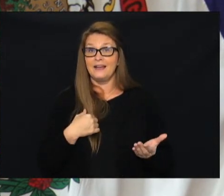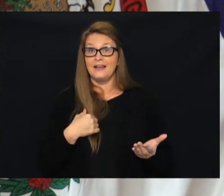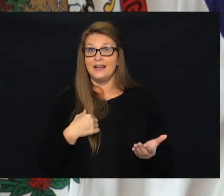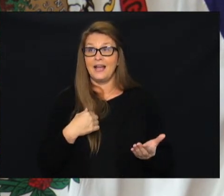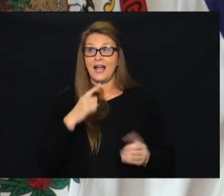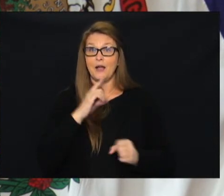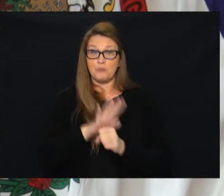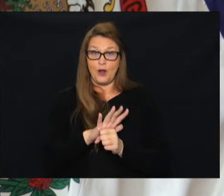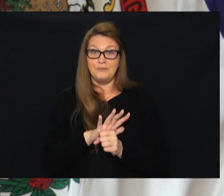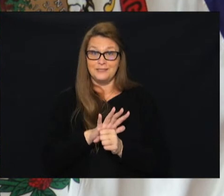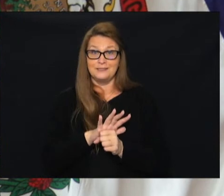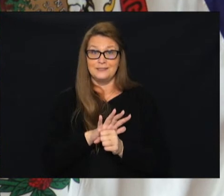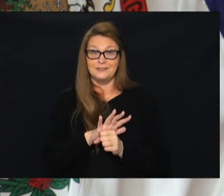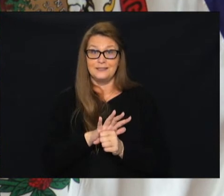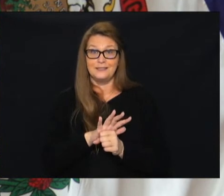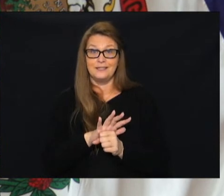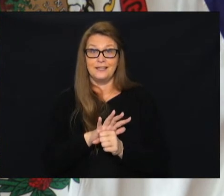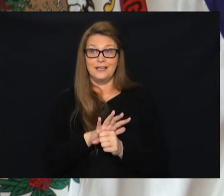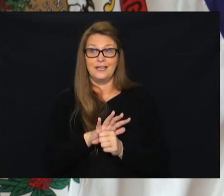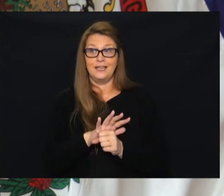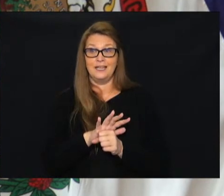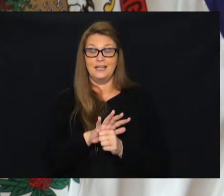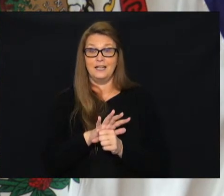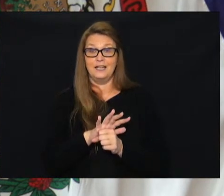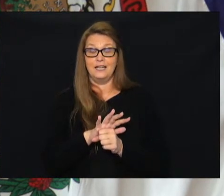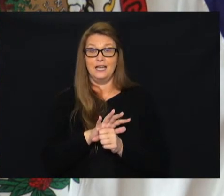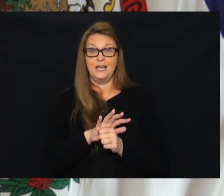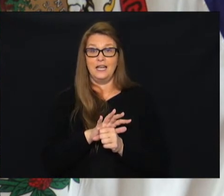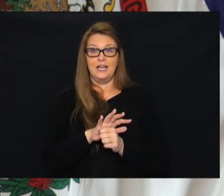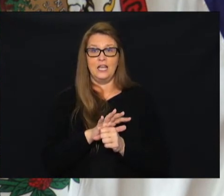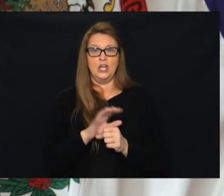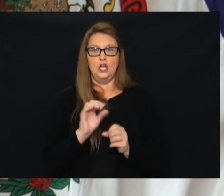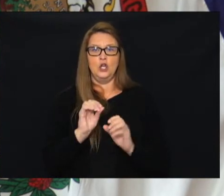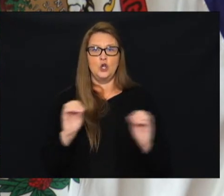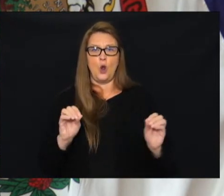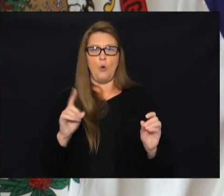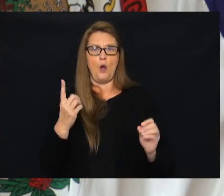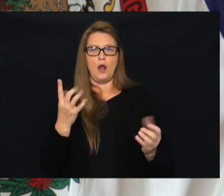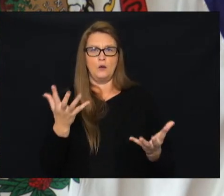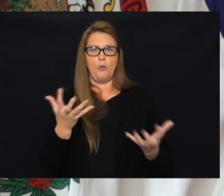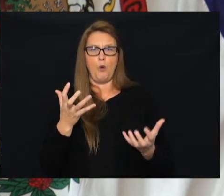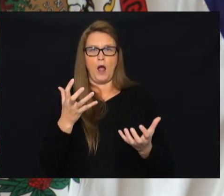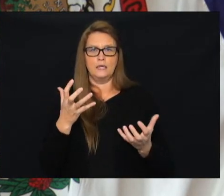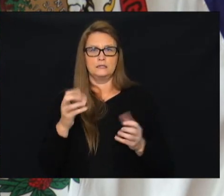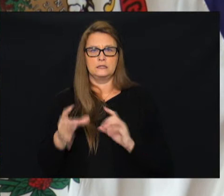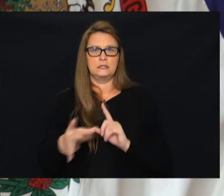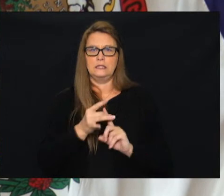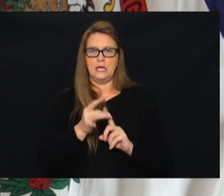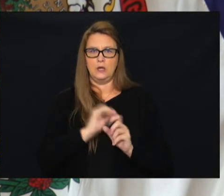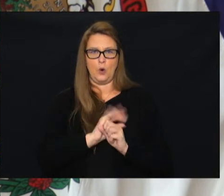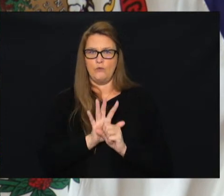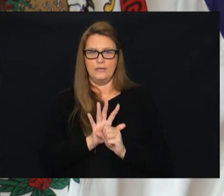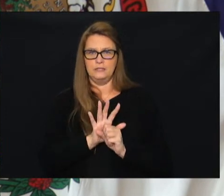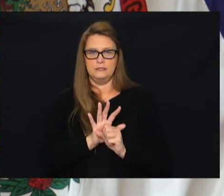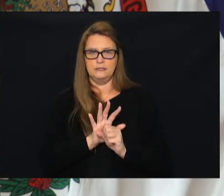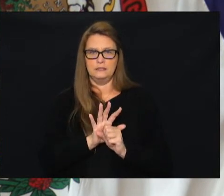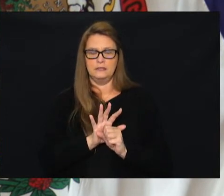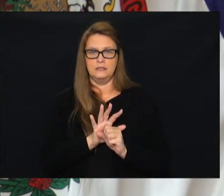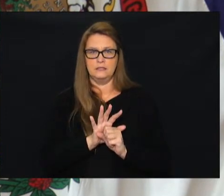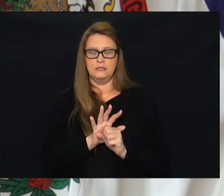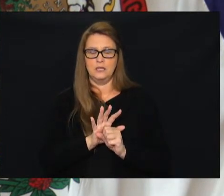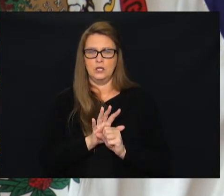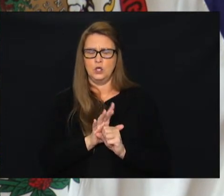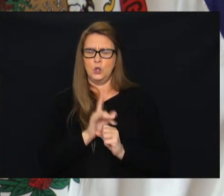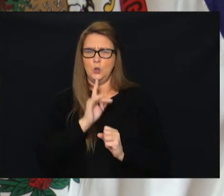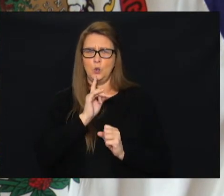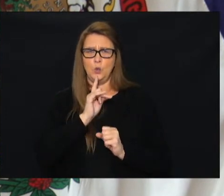I'll promise you that this is something that no one wants to get, because it grabs a hold